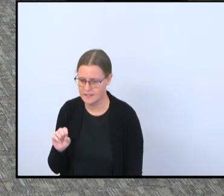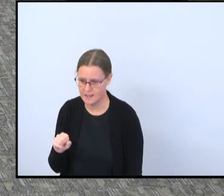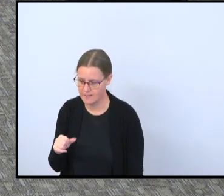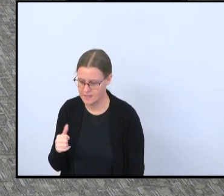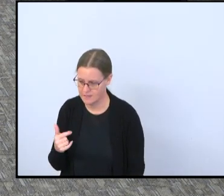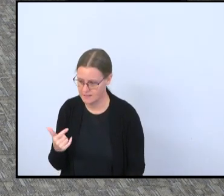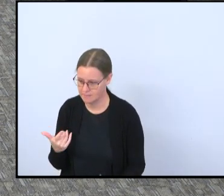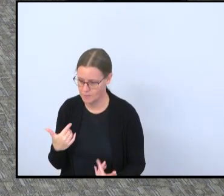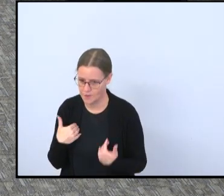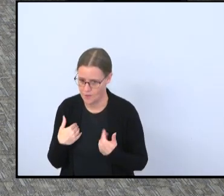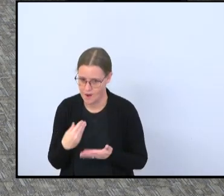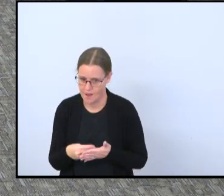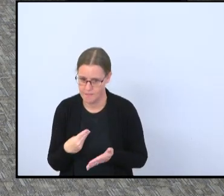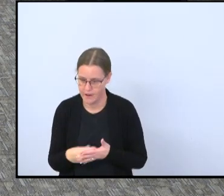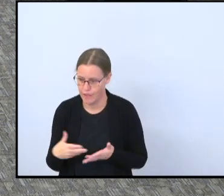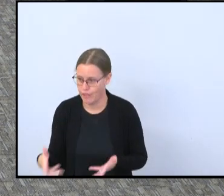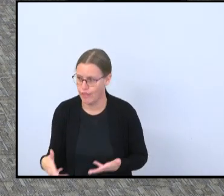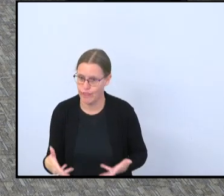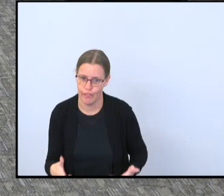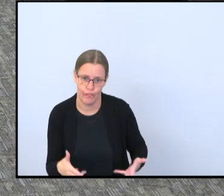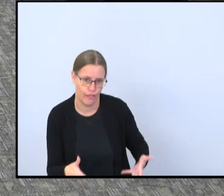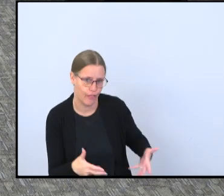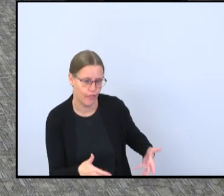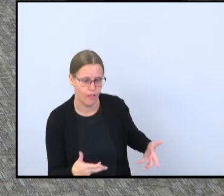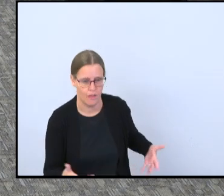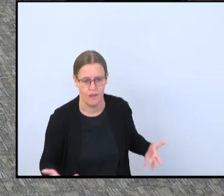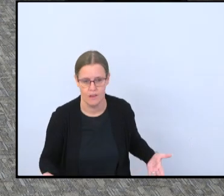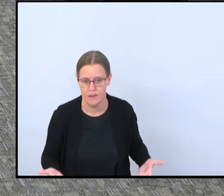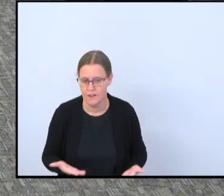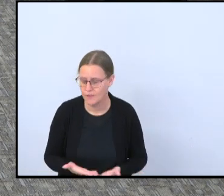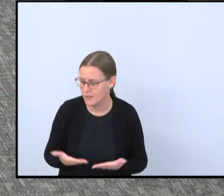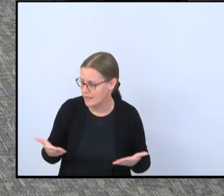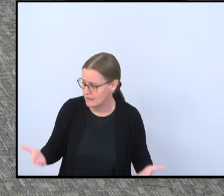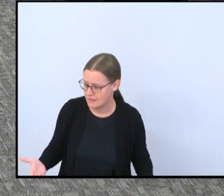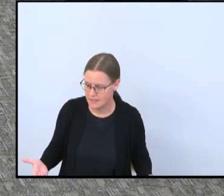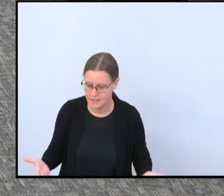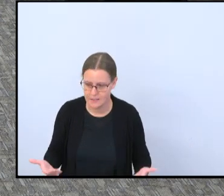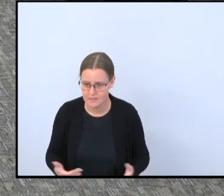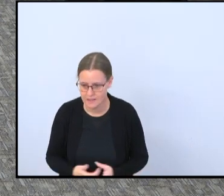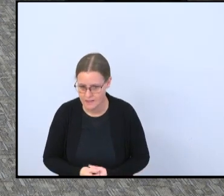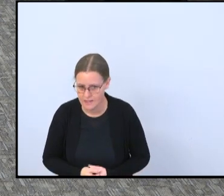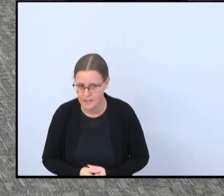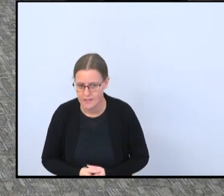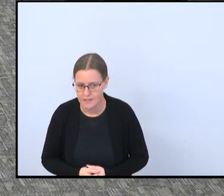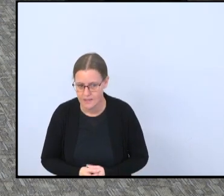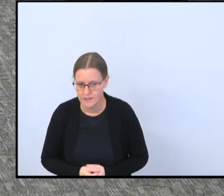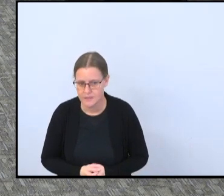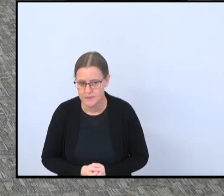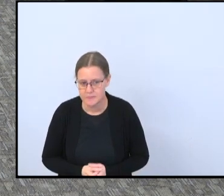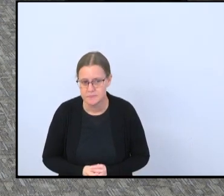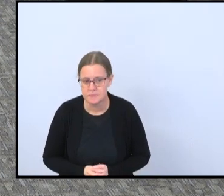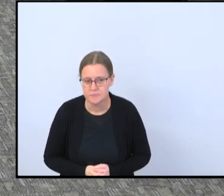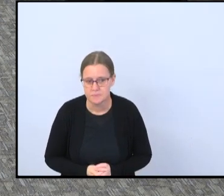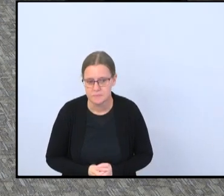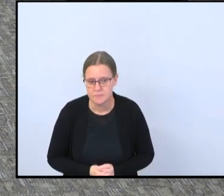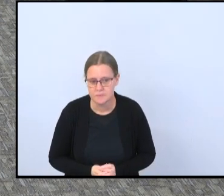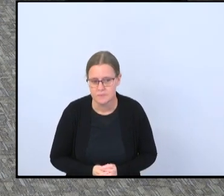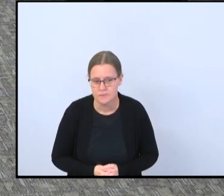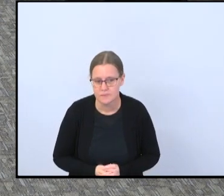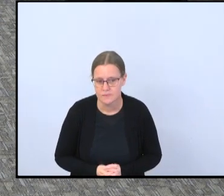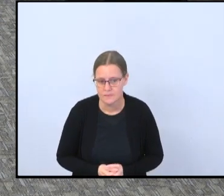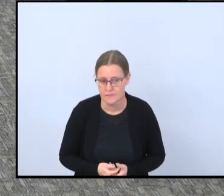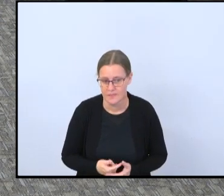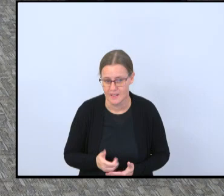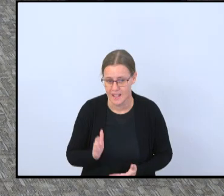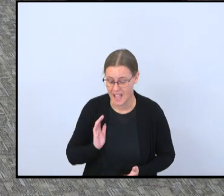money laying around for these kind of optimizations and energy savings cost. And, you know, I think we bought our